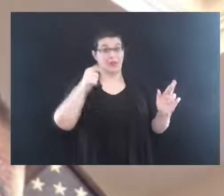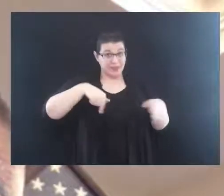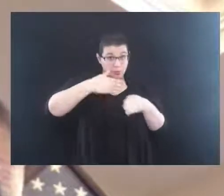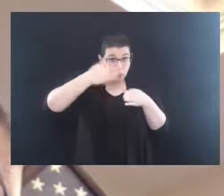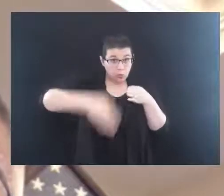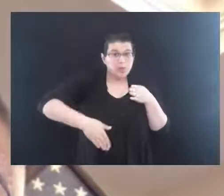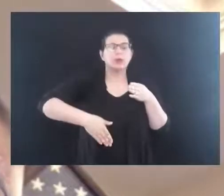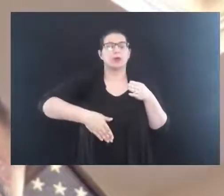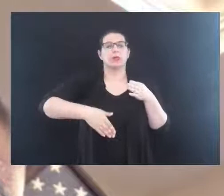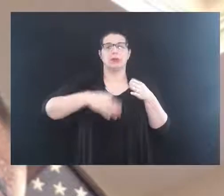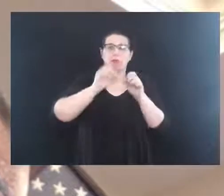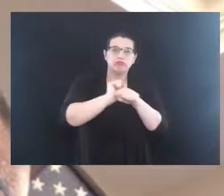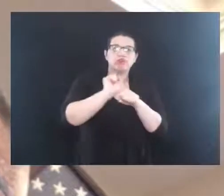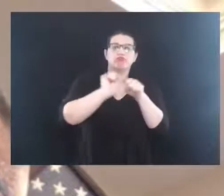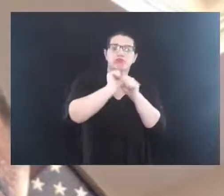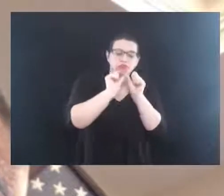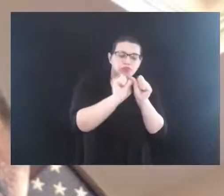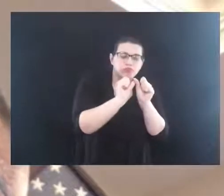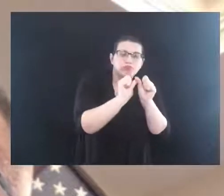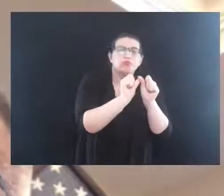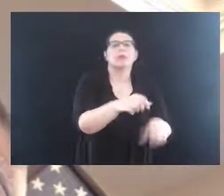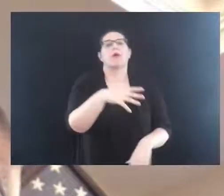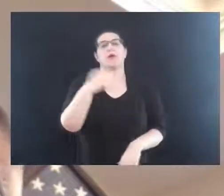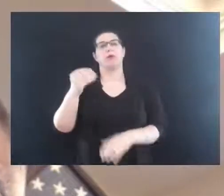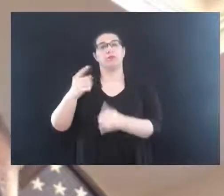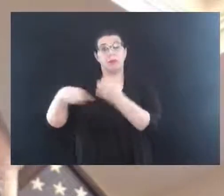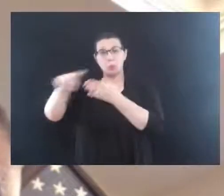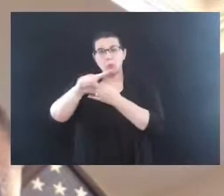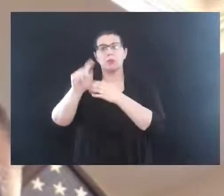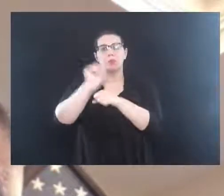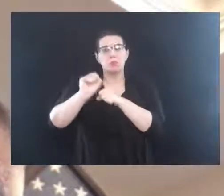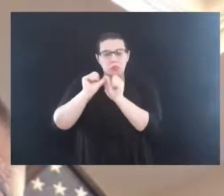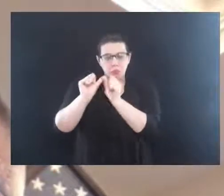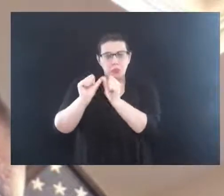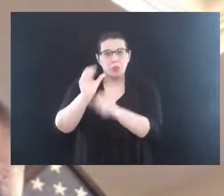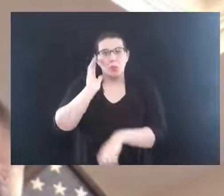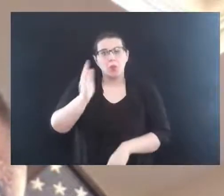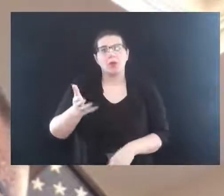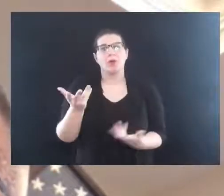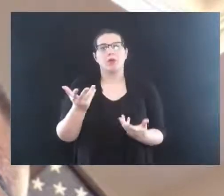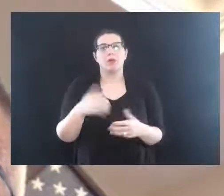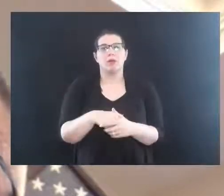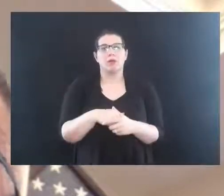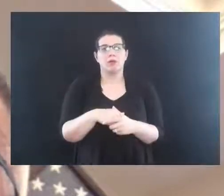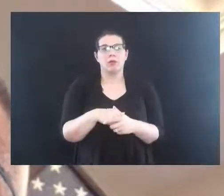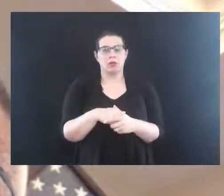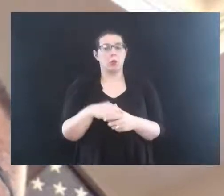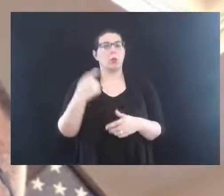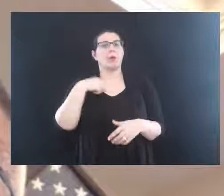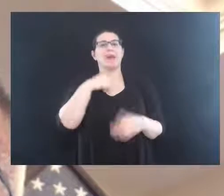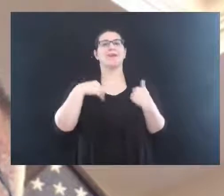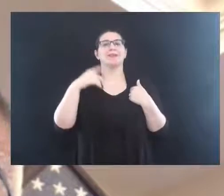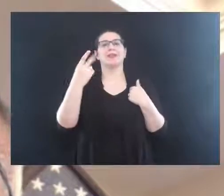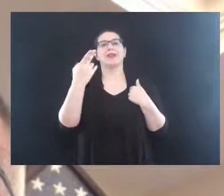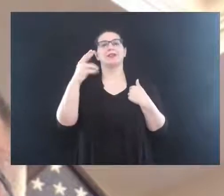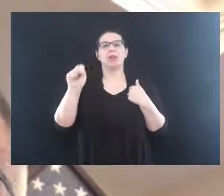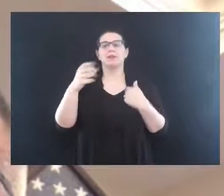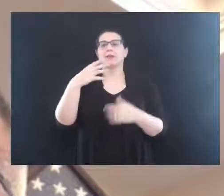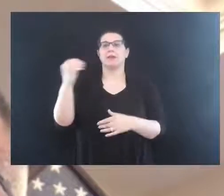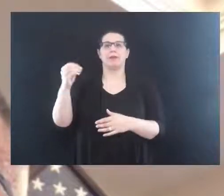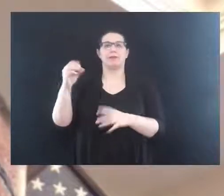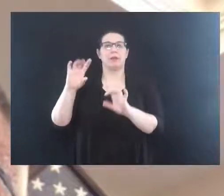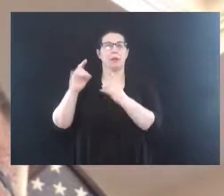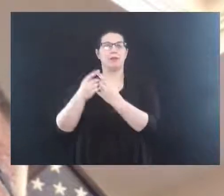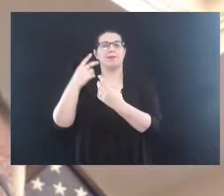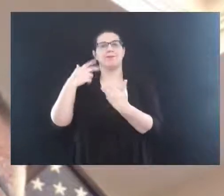next week. There is a system through the U.S. Department of Health and Human Services where these outlets will be